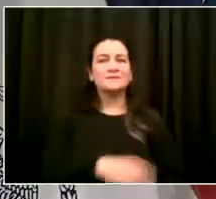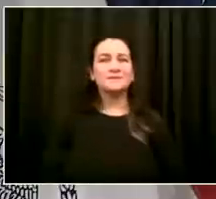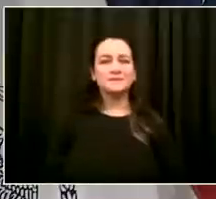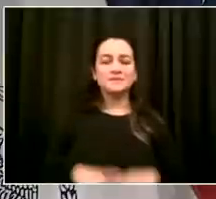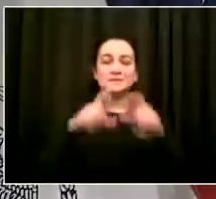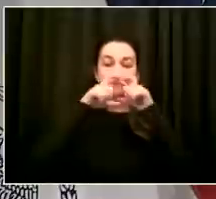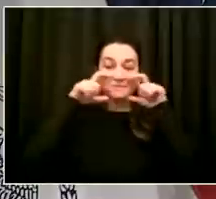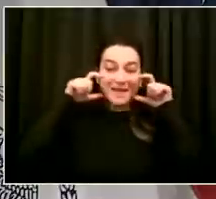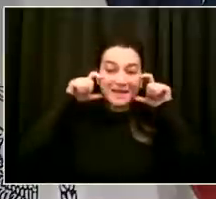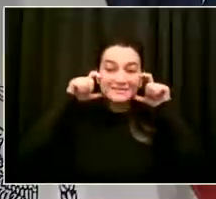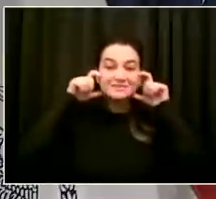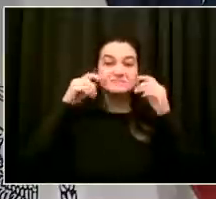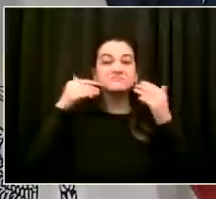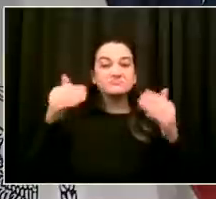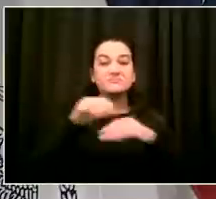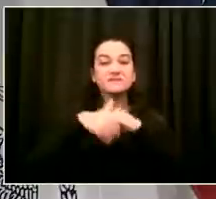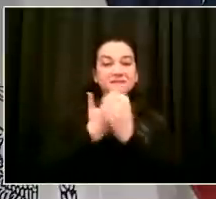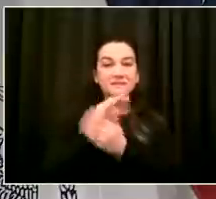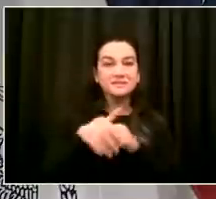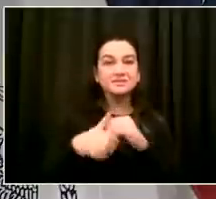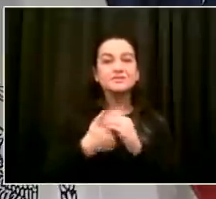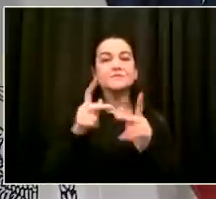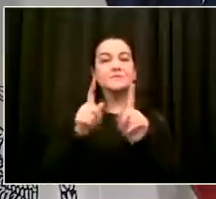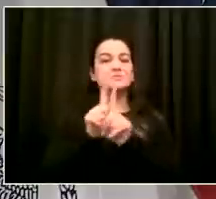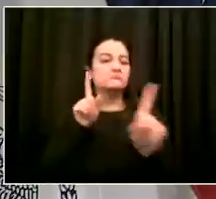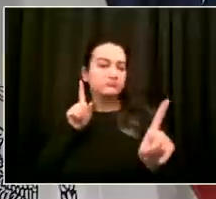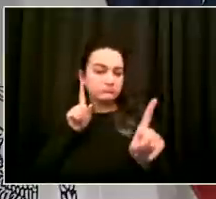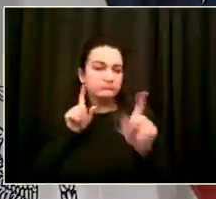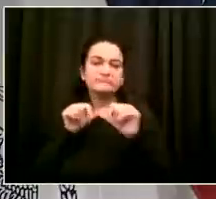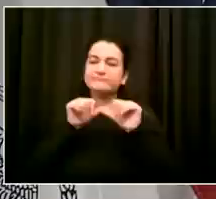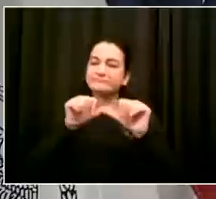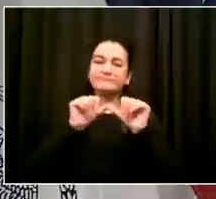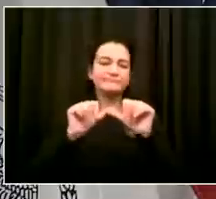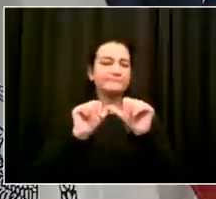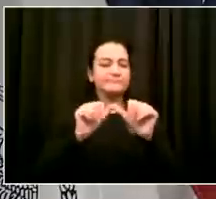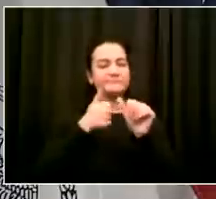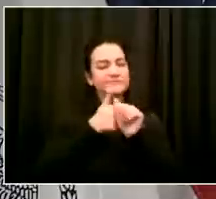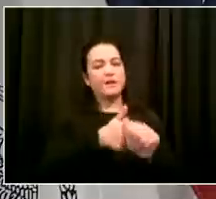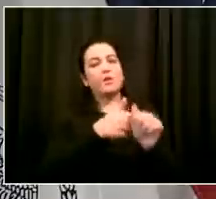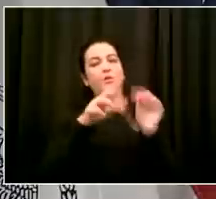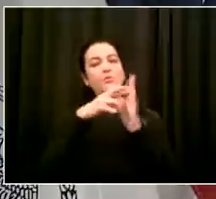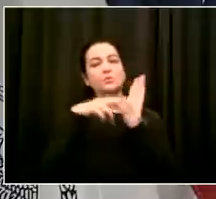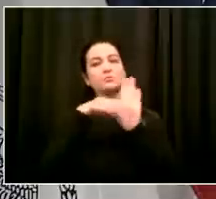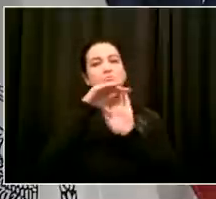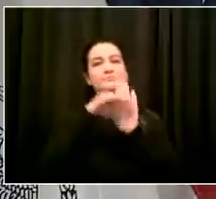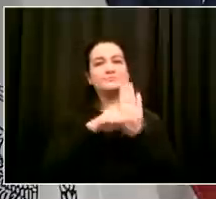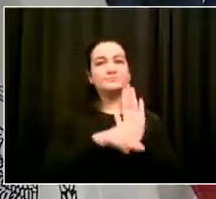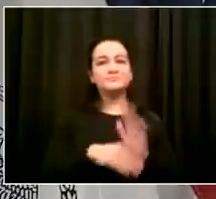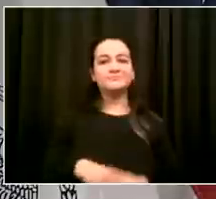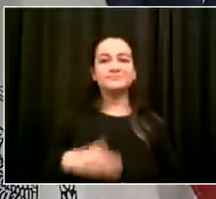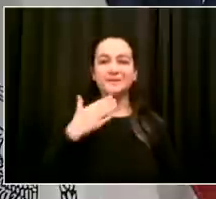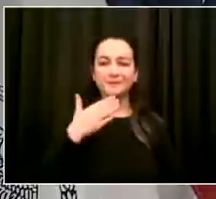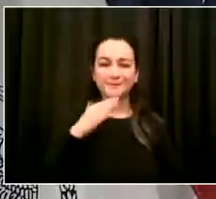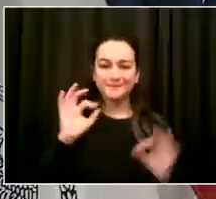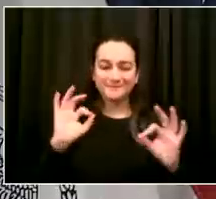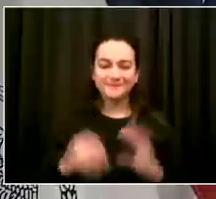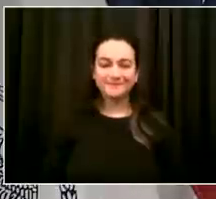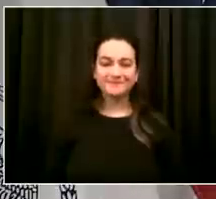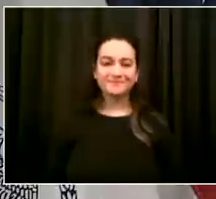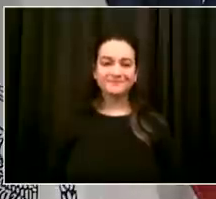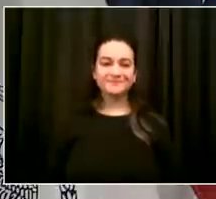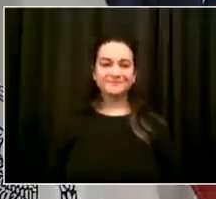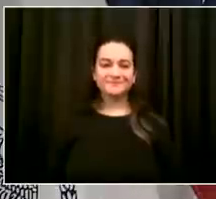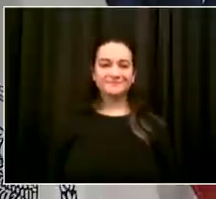Nuestros adultos mayores necesitan la vacuna más rápido y se la vamos